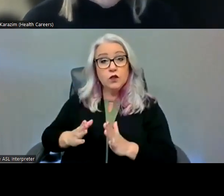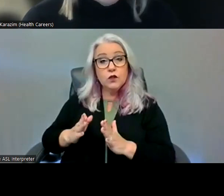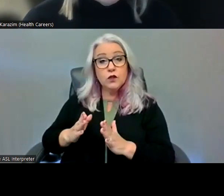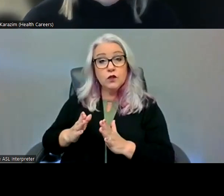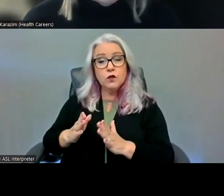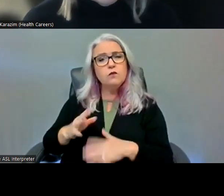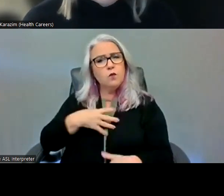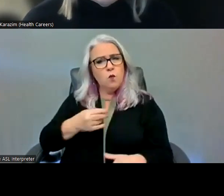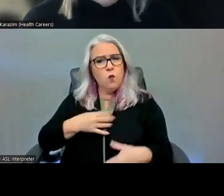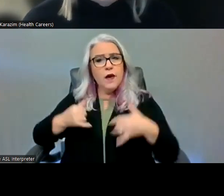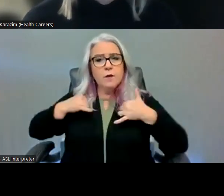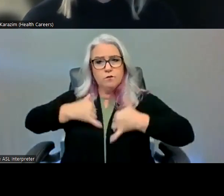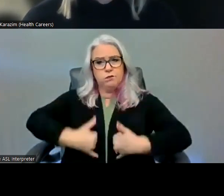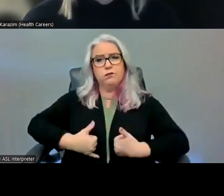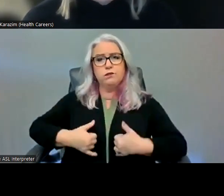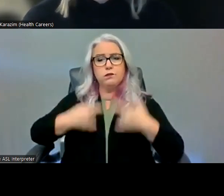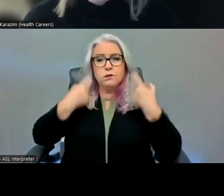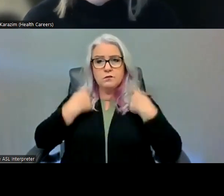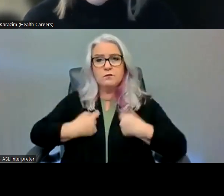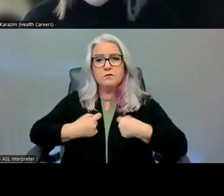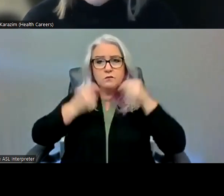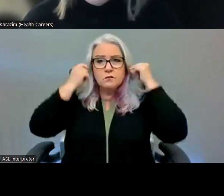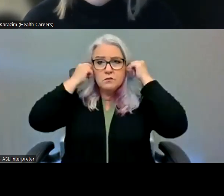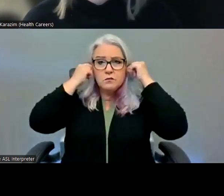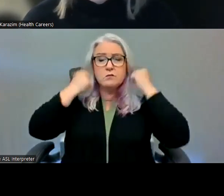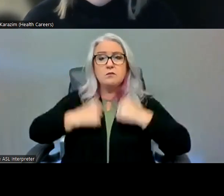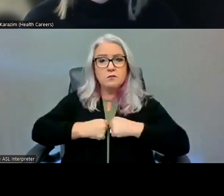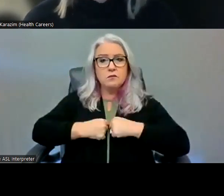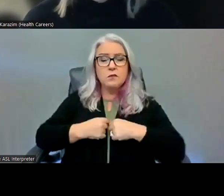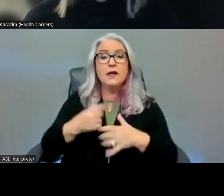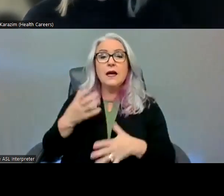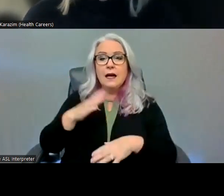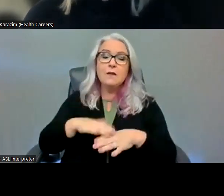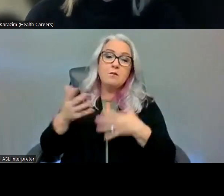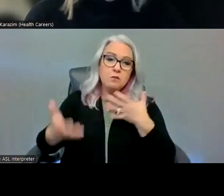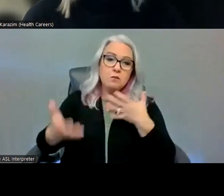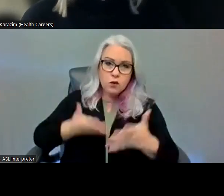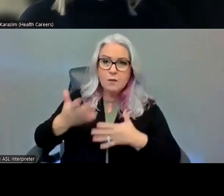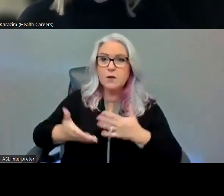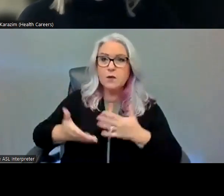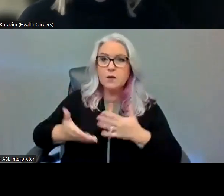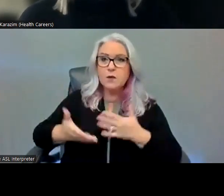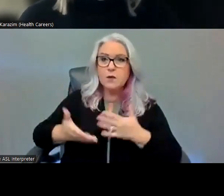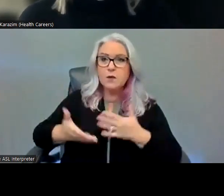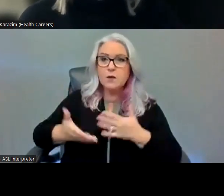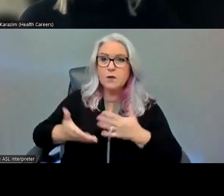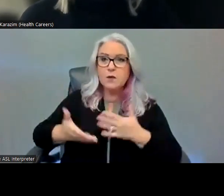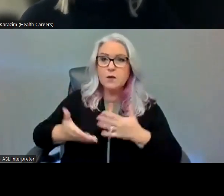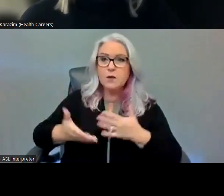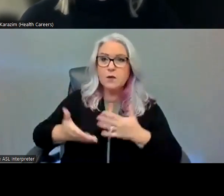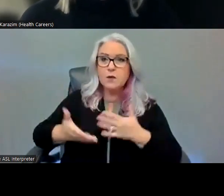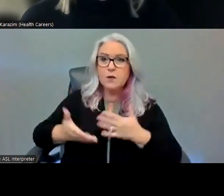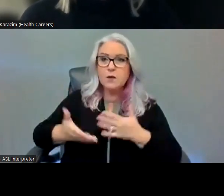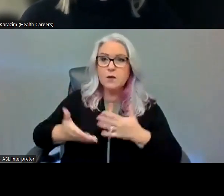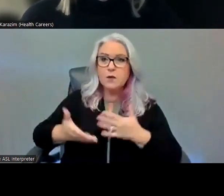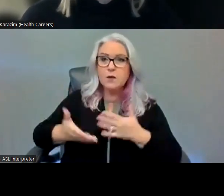lab coat with a stethoscope. Obviously, if they have a stethoscope around their neck, they are engaged in direct patient care, but